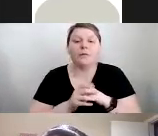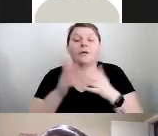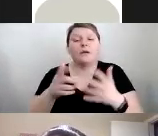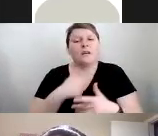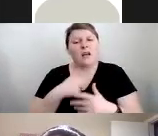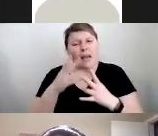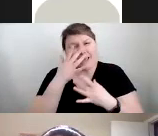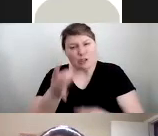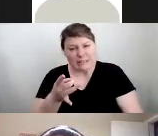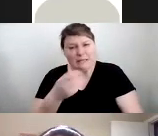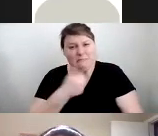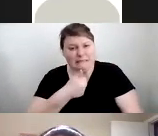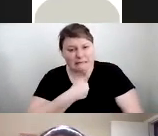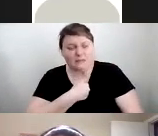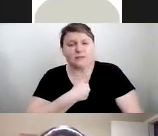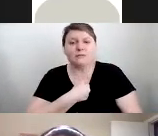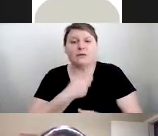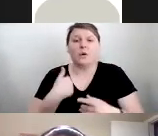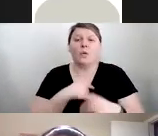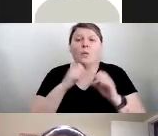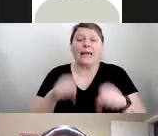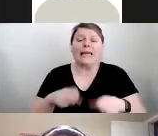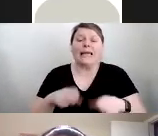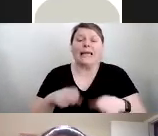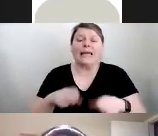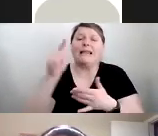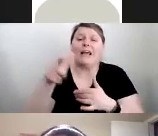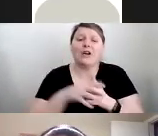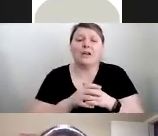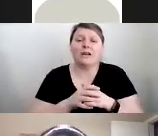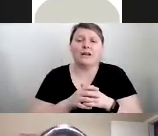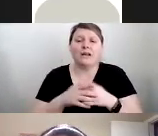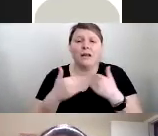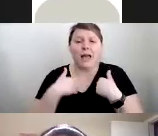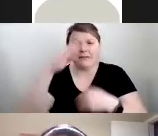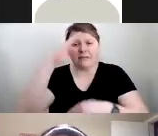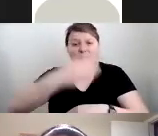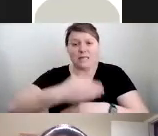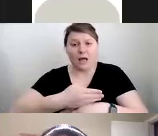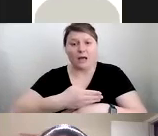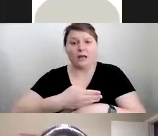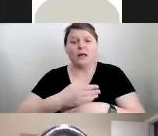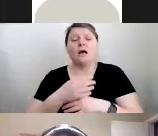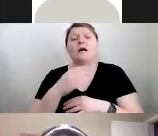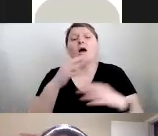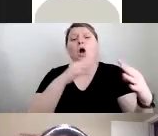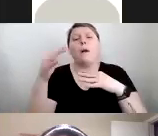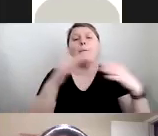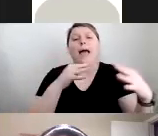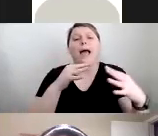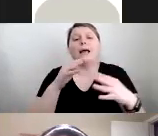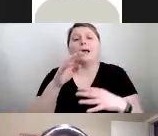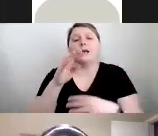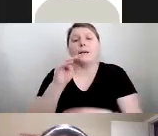interested personally, and we can talk offline, but I have a son who is a combat medic in the